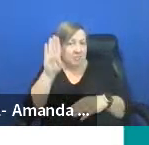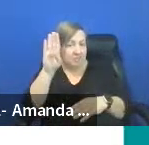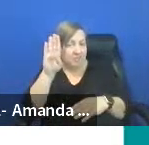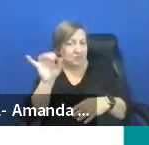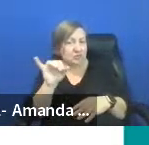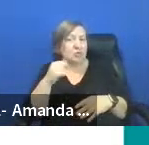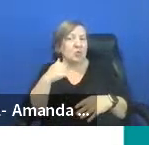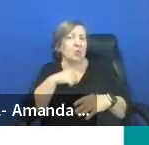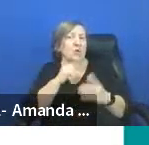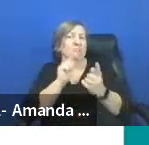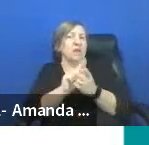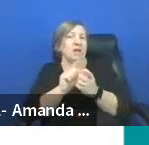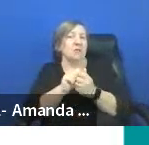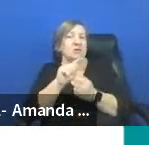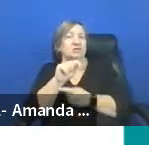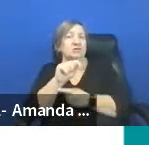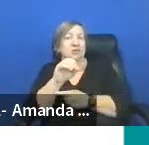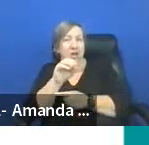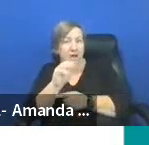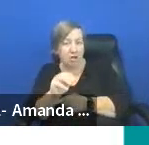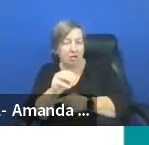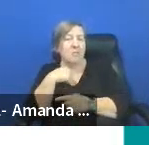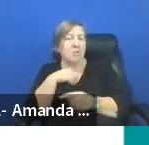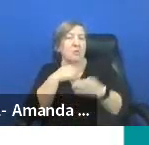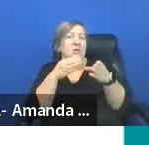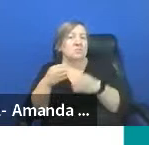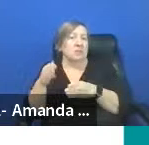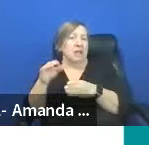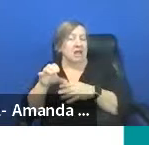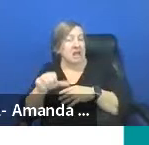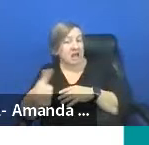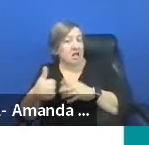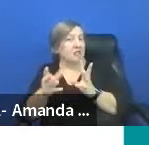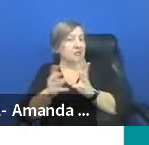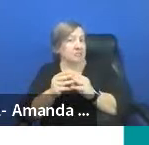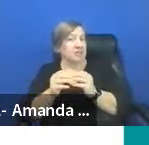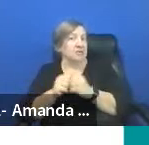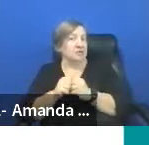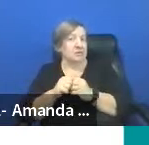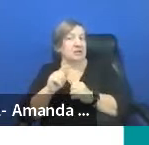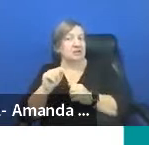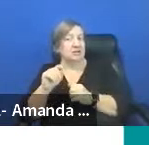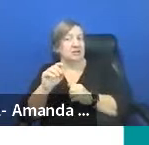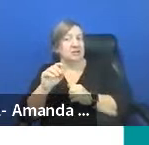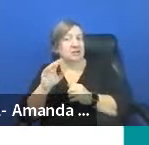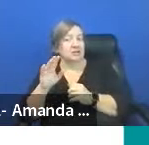We met with Tom, and we are planning another meeting with a